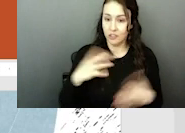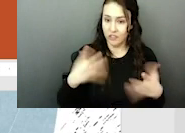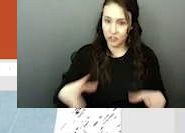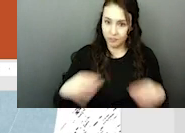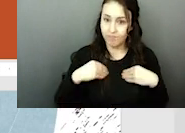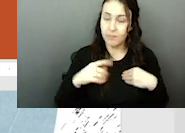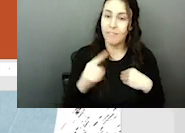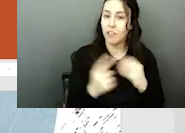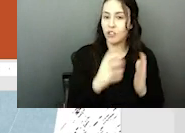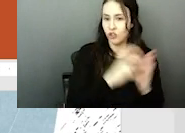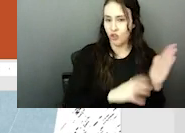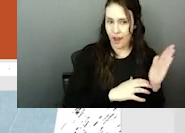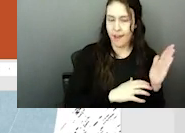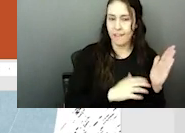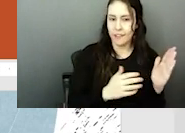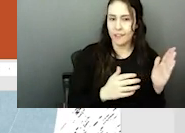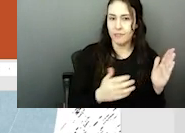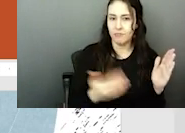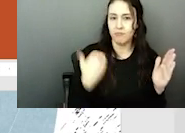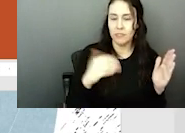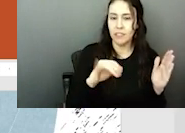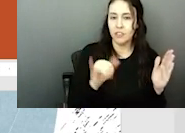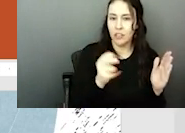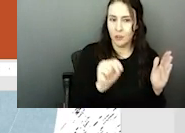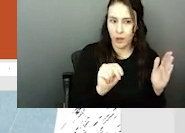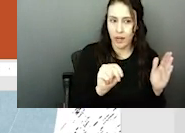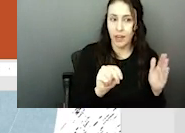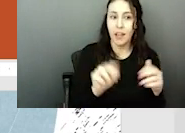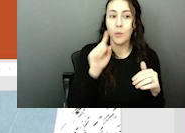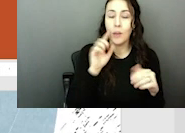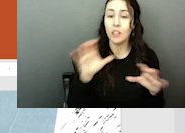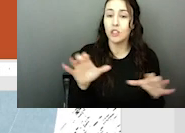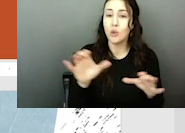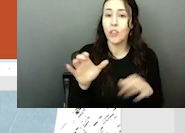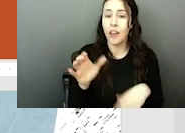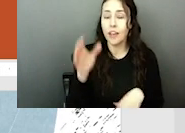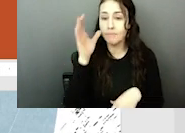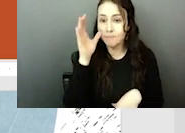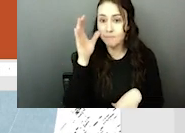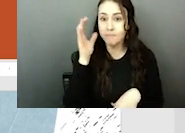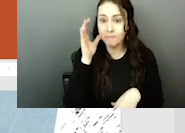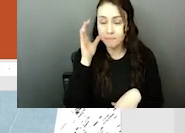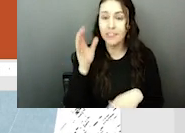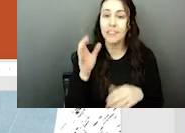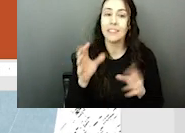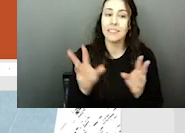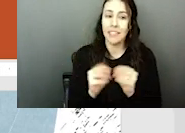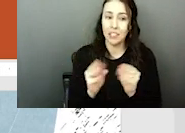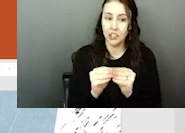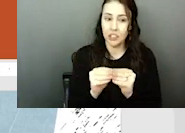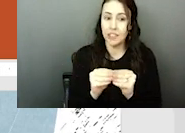They did that in January. We'll do the listening sessions, as I mentioned, the standards review leadership team sometime after